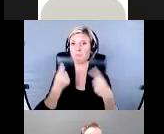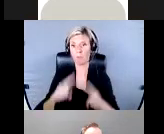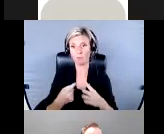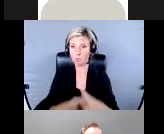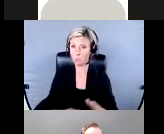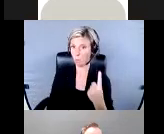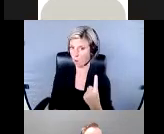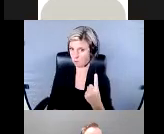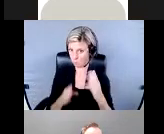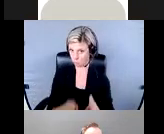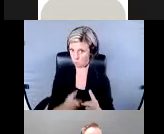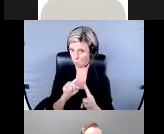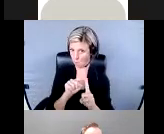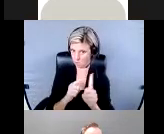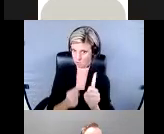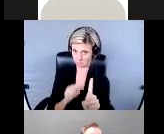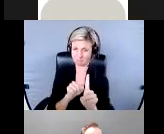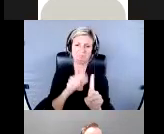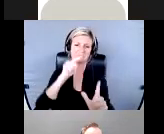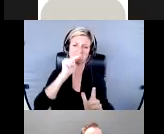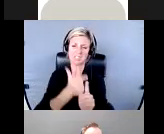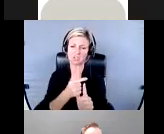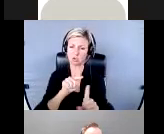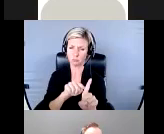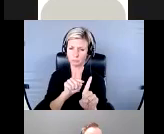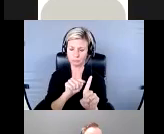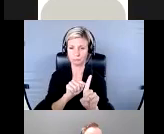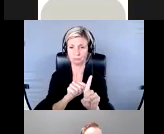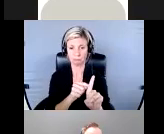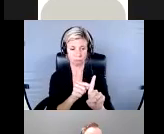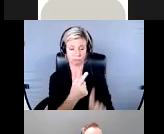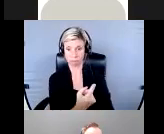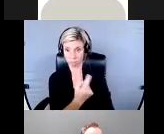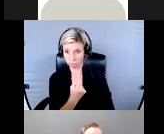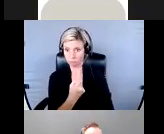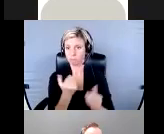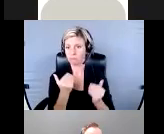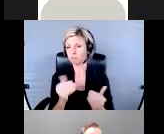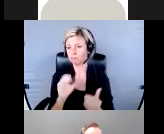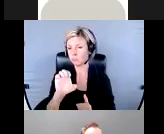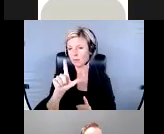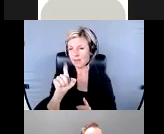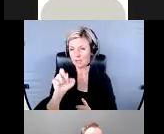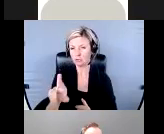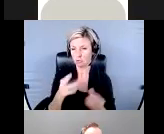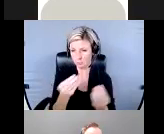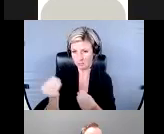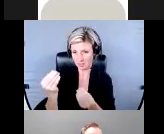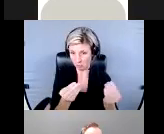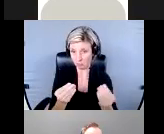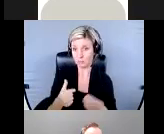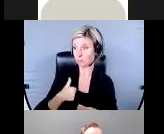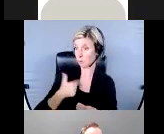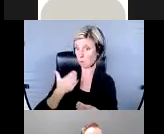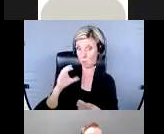but it started with one sister who approached us for elder mediation. We did a co-mediation with my mentor and